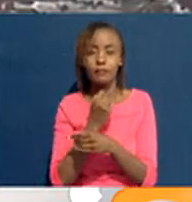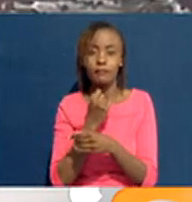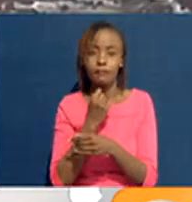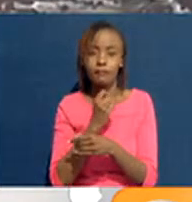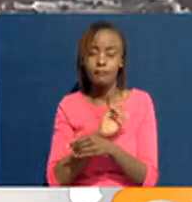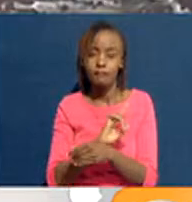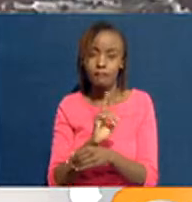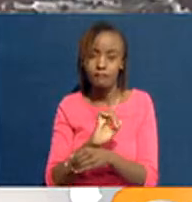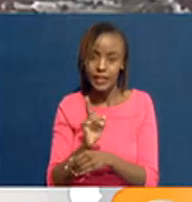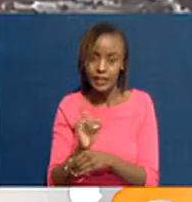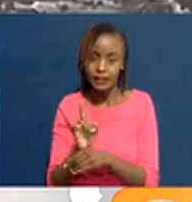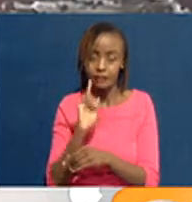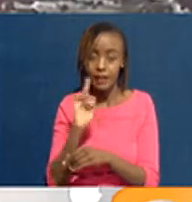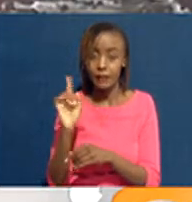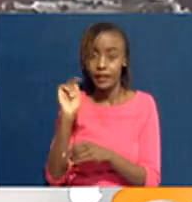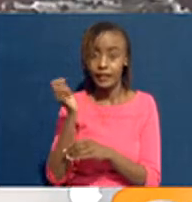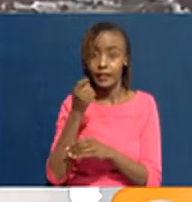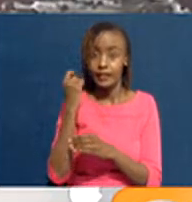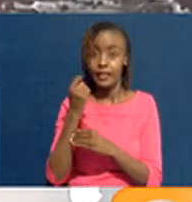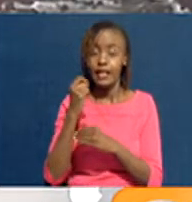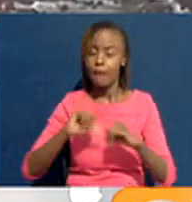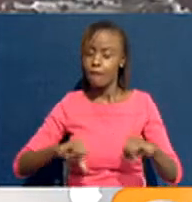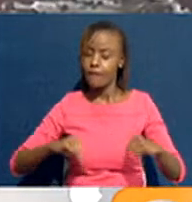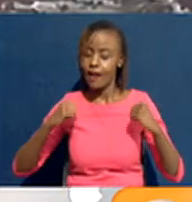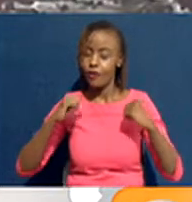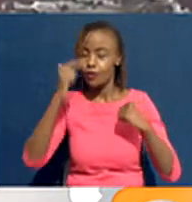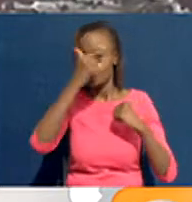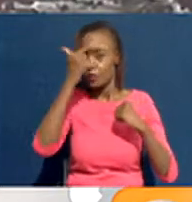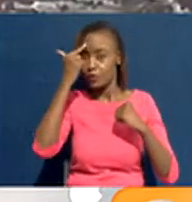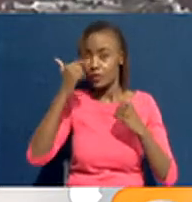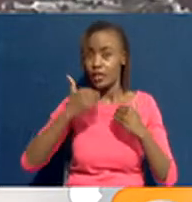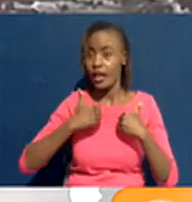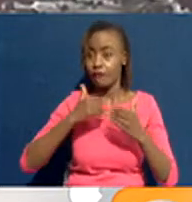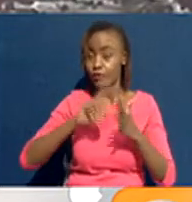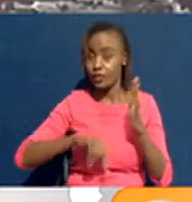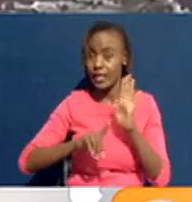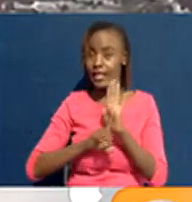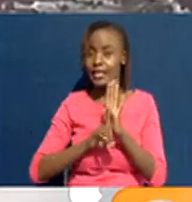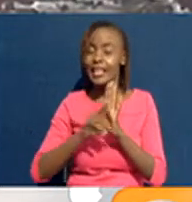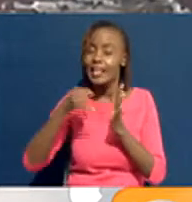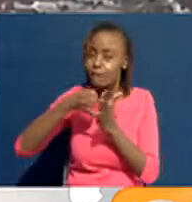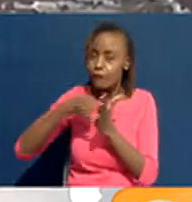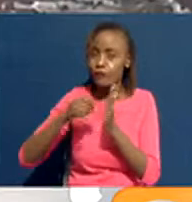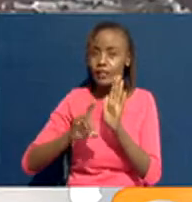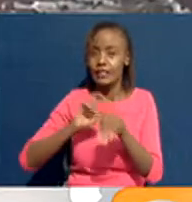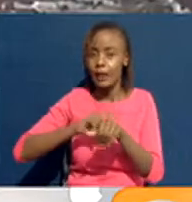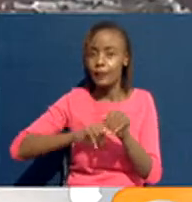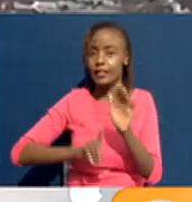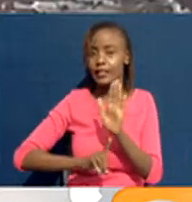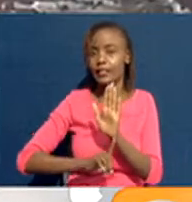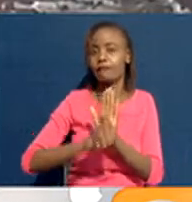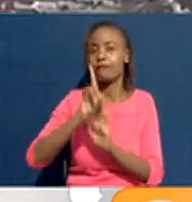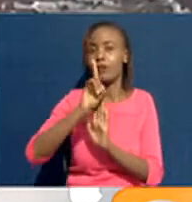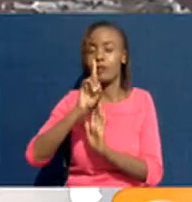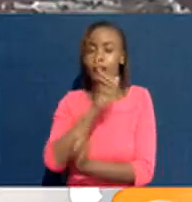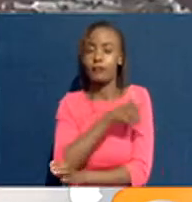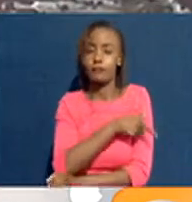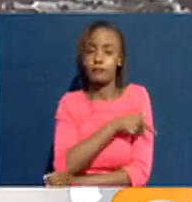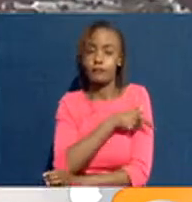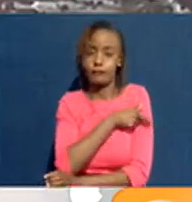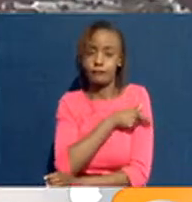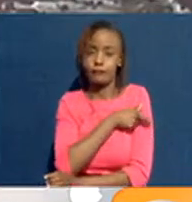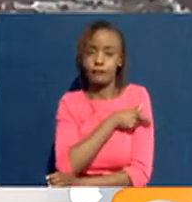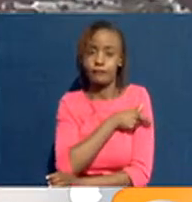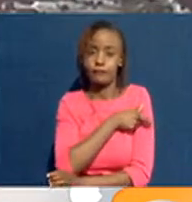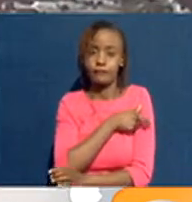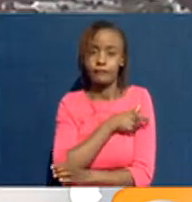Brenda Wanga reports, Kenya has a place of pride in the deployment or the development of the vaccine, as some of the trials took place in Kilifi